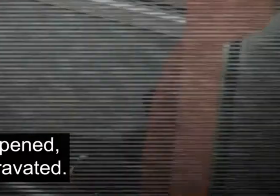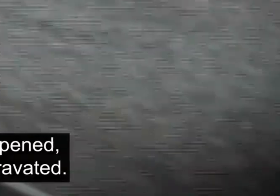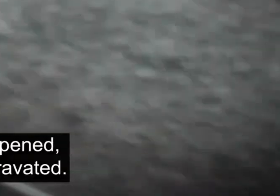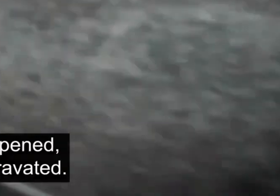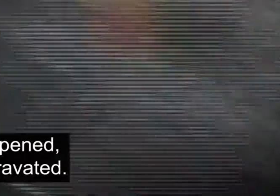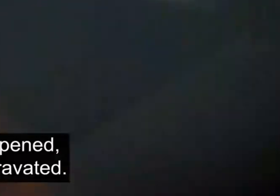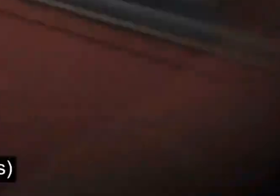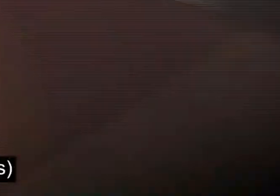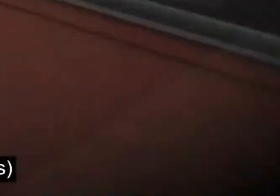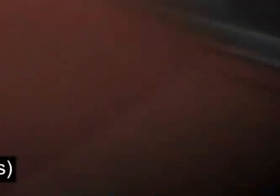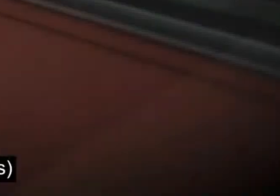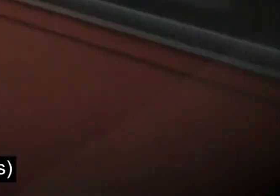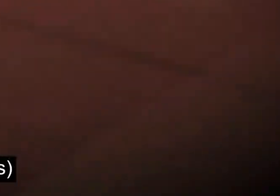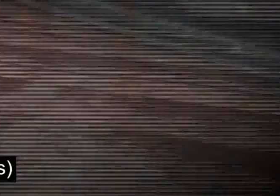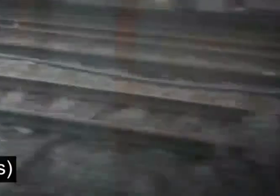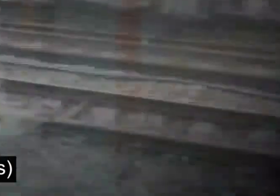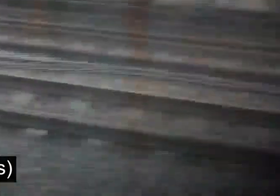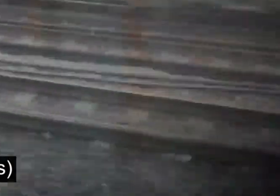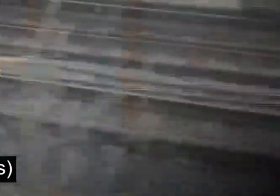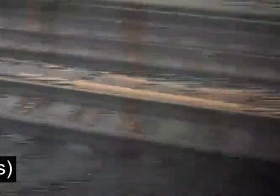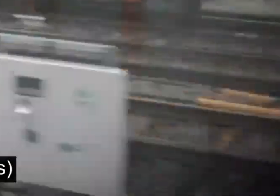aggravated.